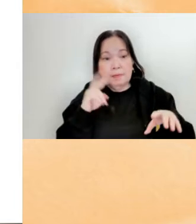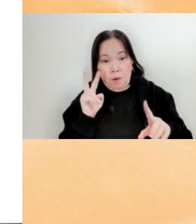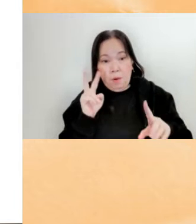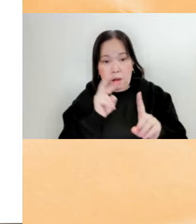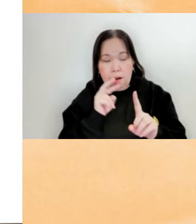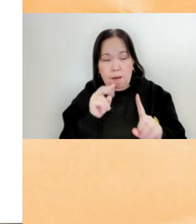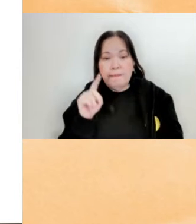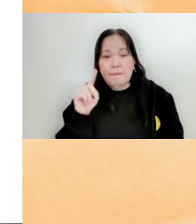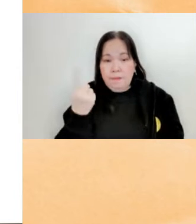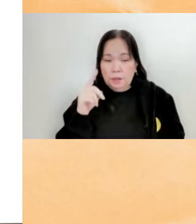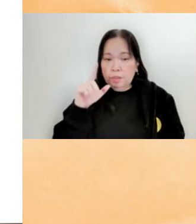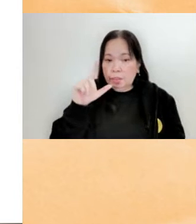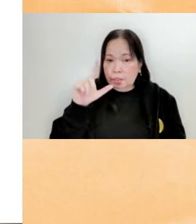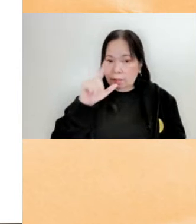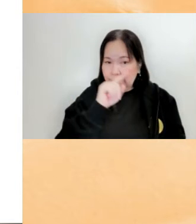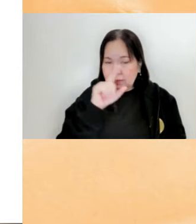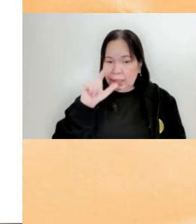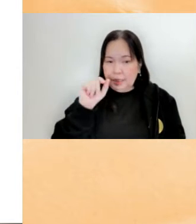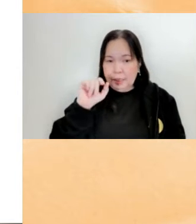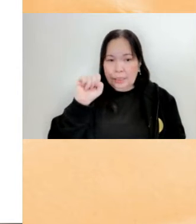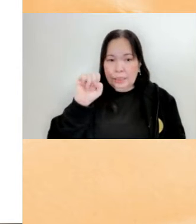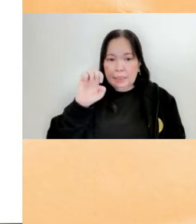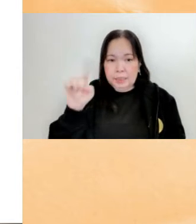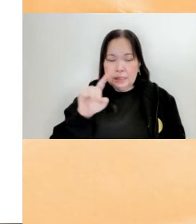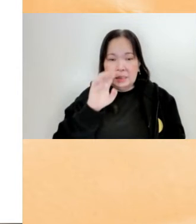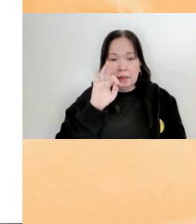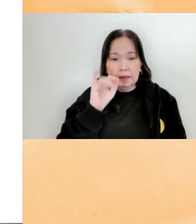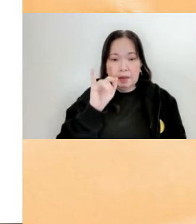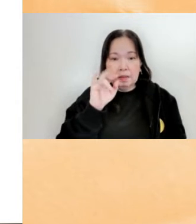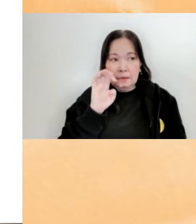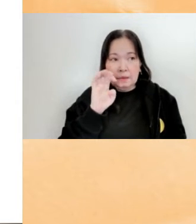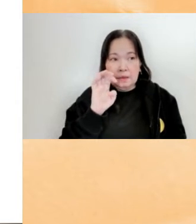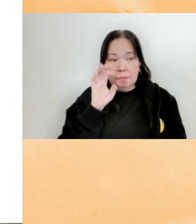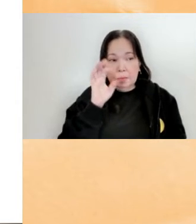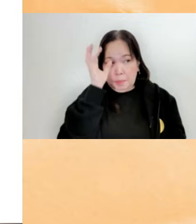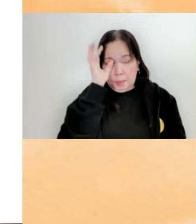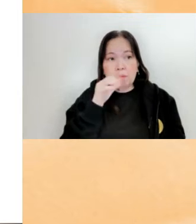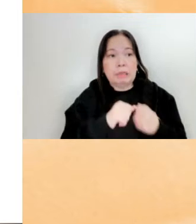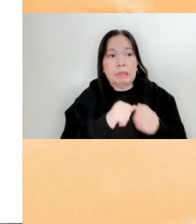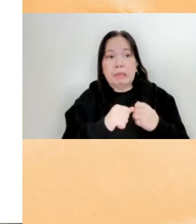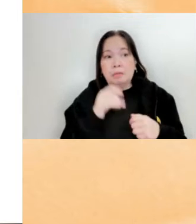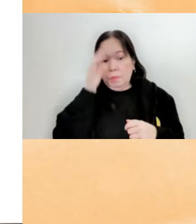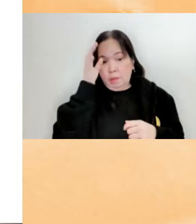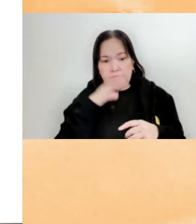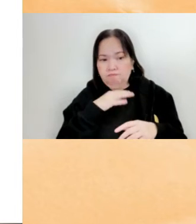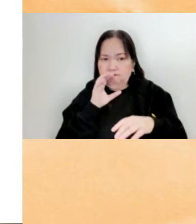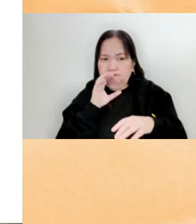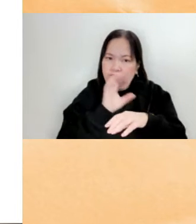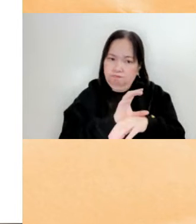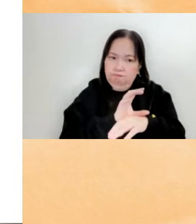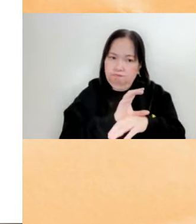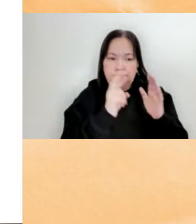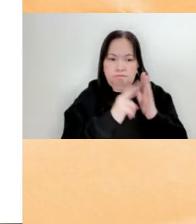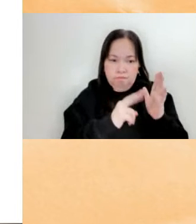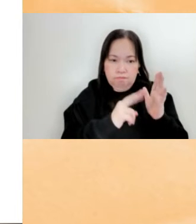the laissez-faire parenting, where the parent does not impose rules or boundaries. Children are not encouraged to